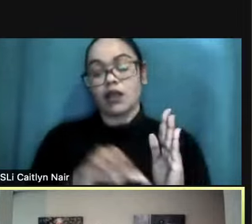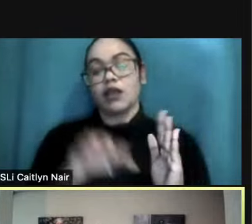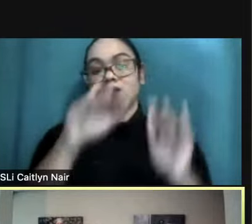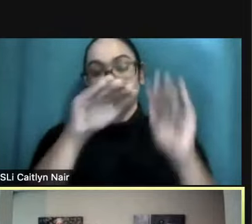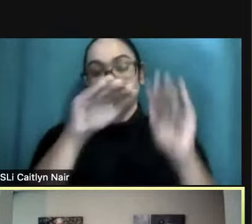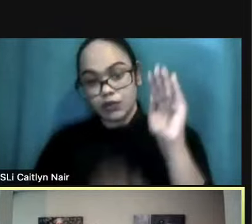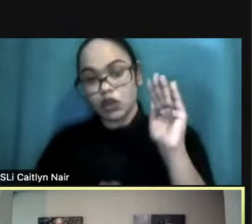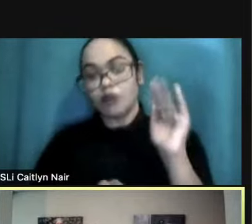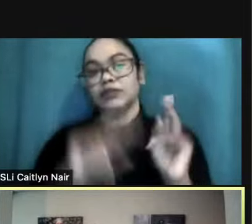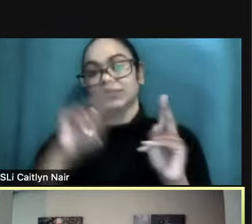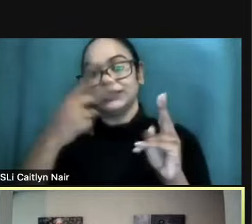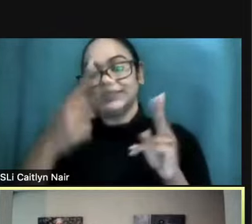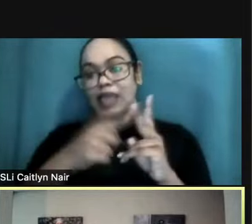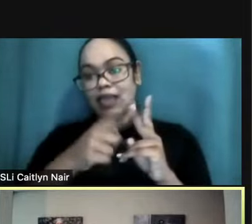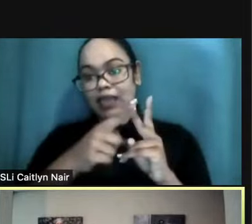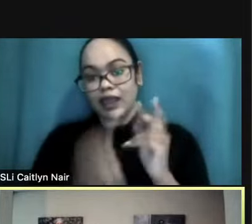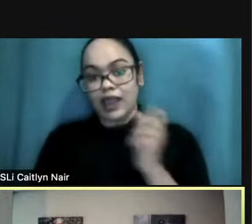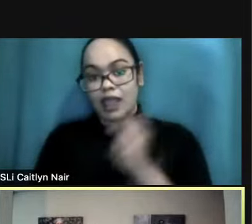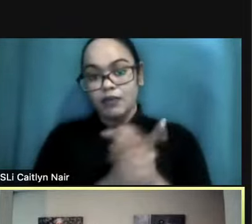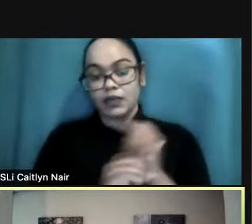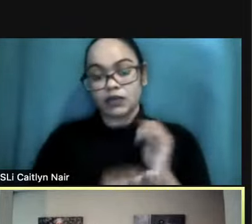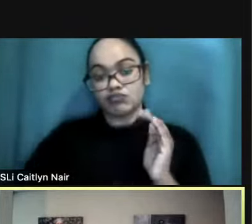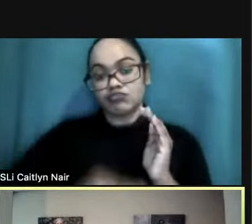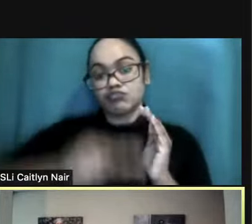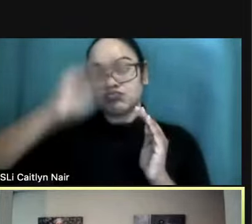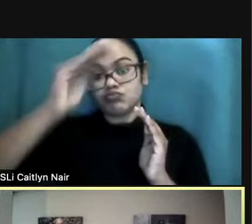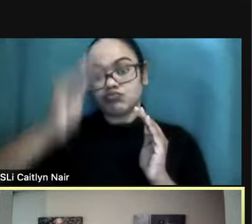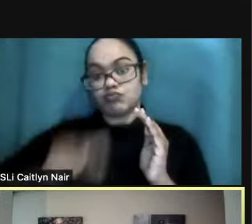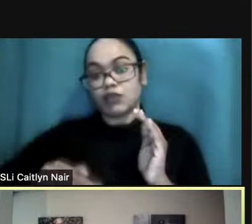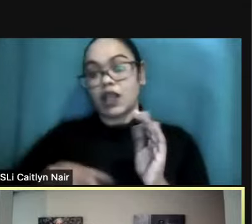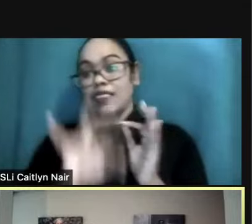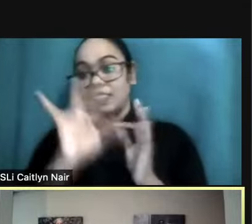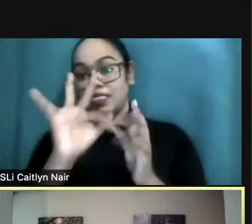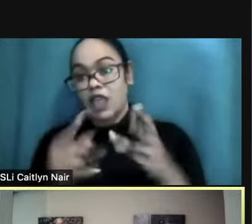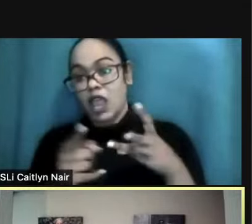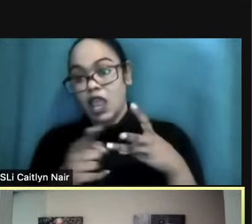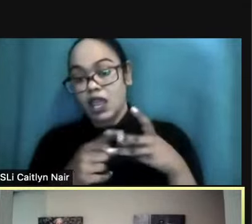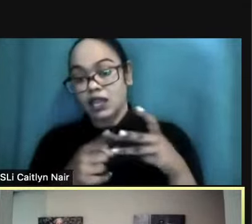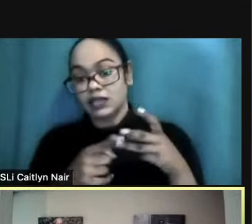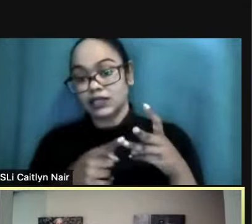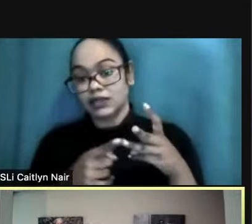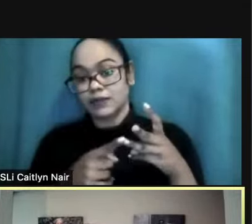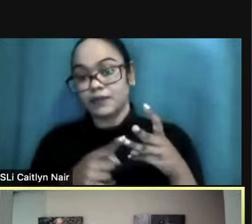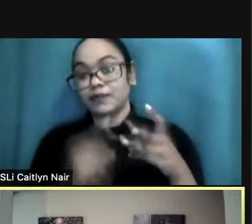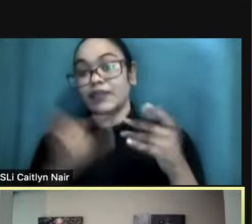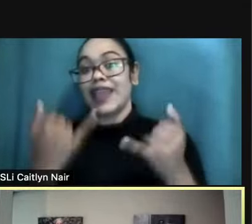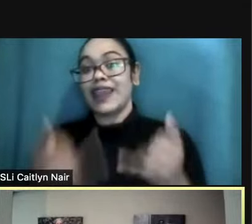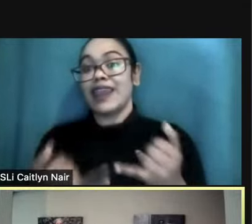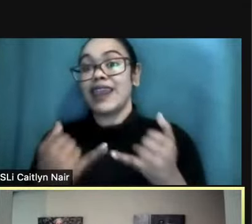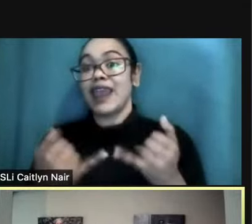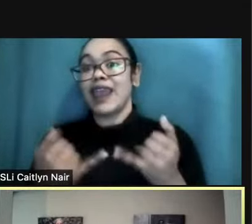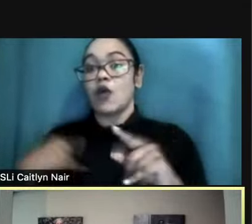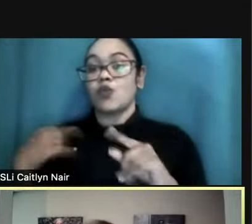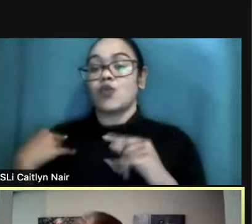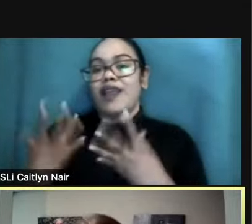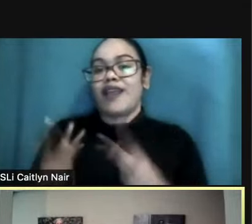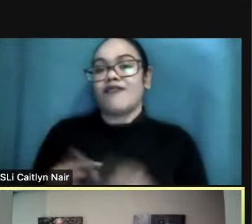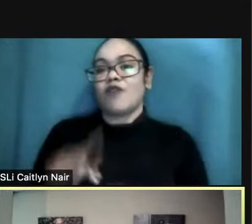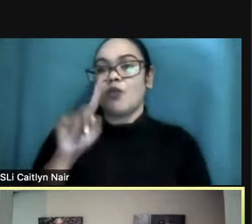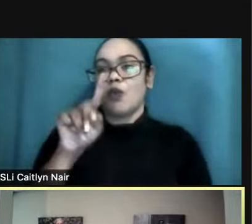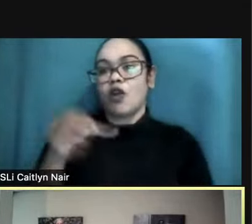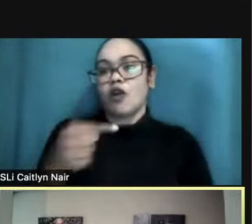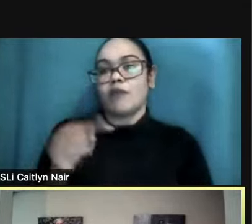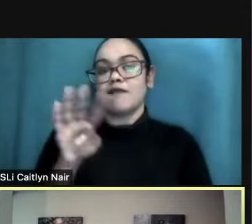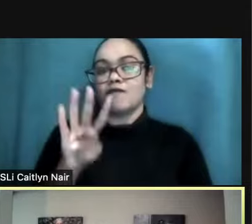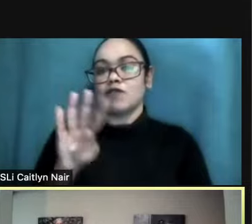second wave that was caused by beta again go up, and the third wave. And at the moment, nationally is at 1.47. And in